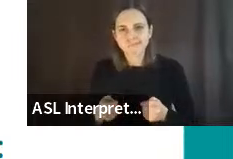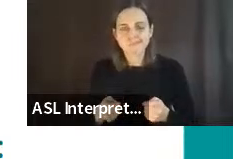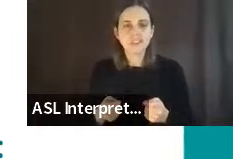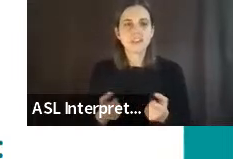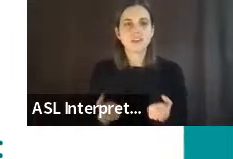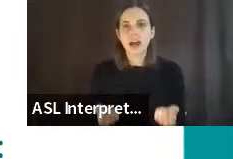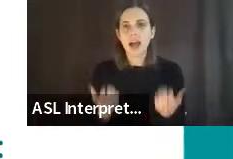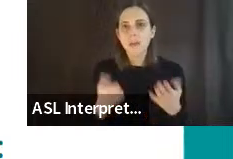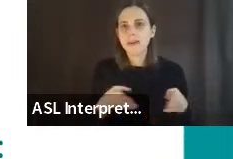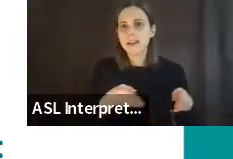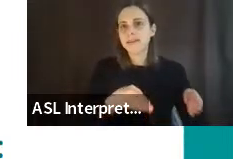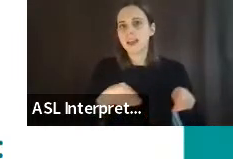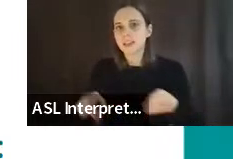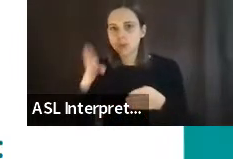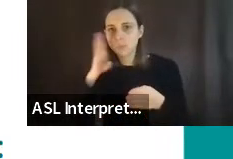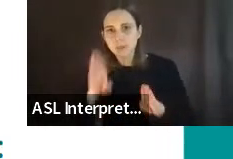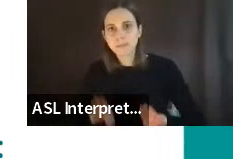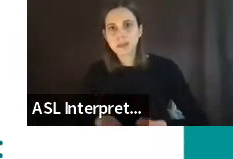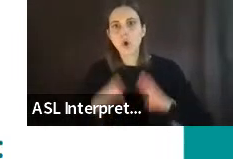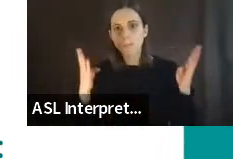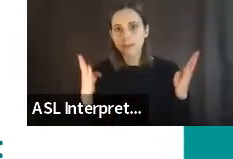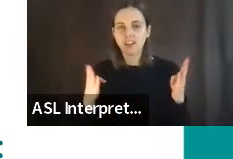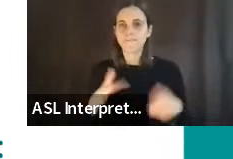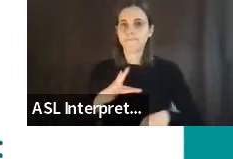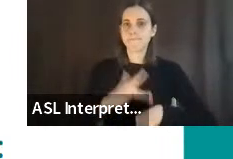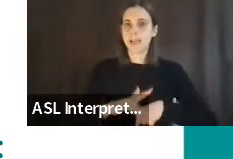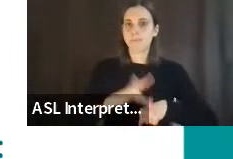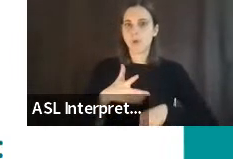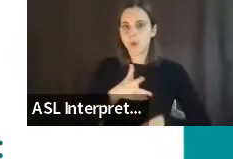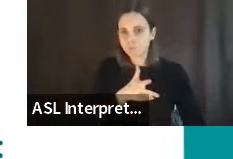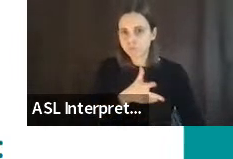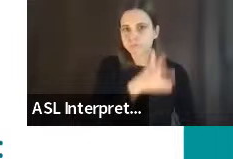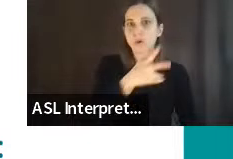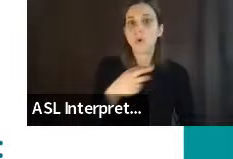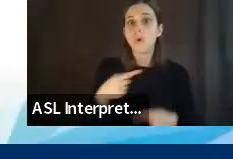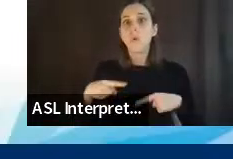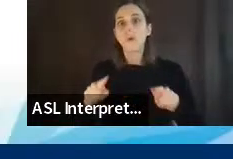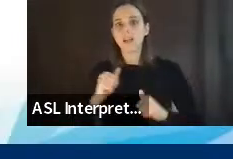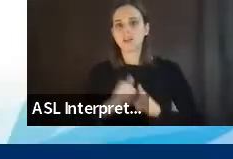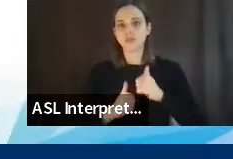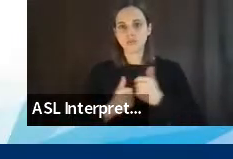is a consideration in the design. So let's go to the next slide.